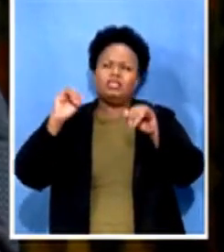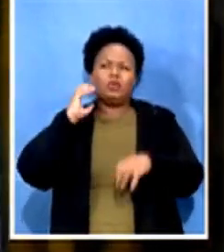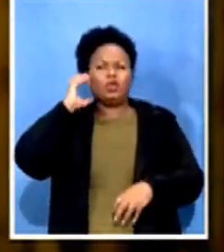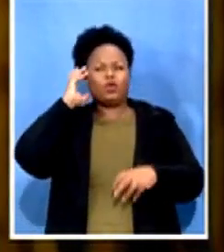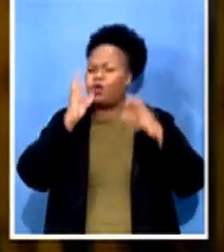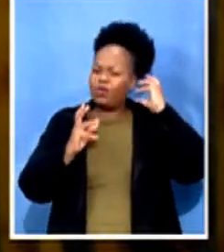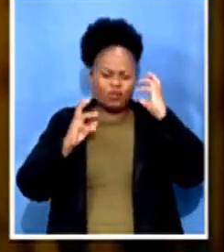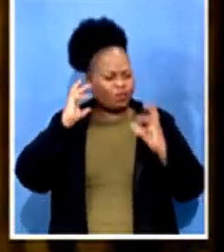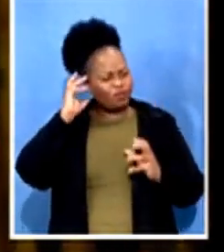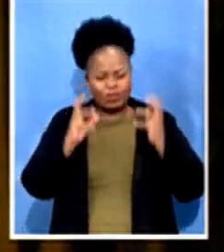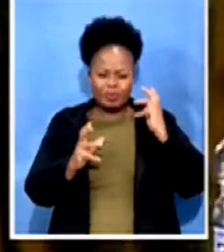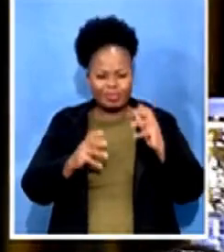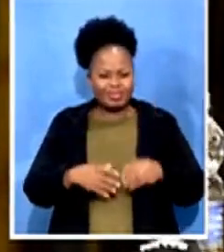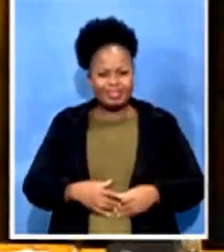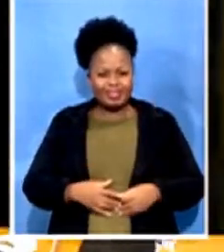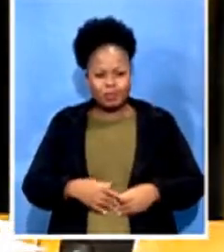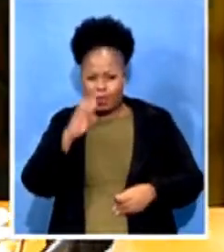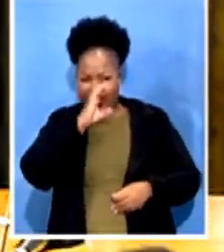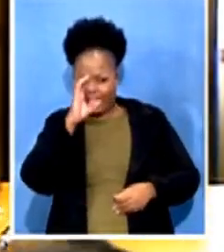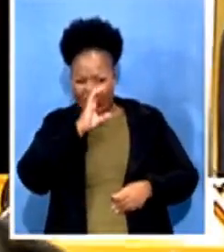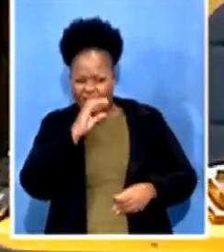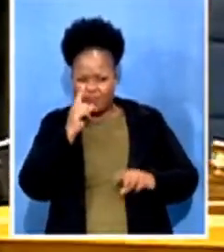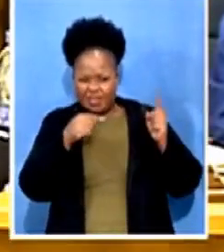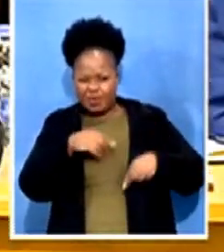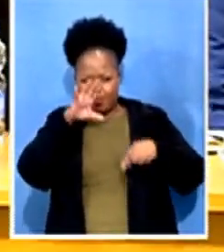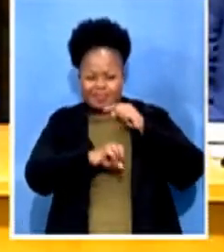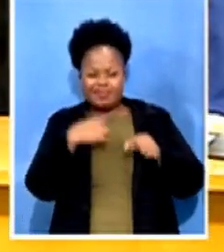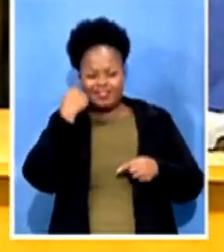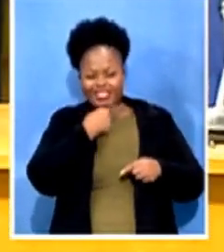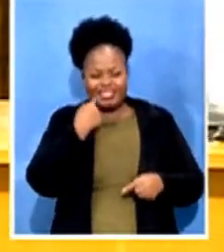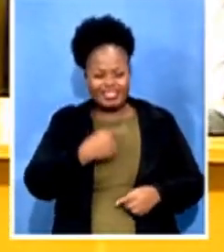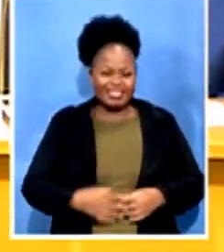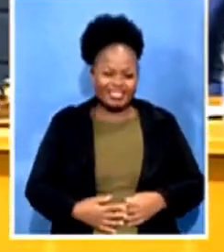for facial recognition. So the